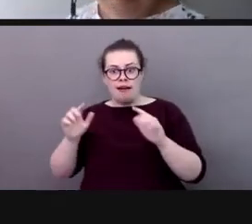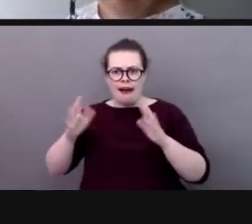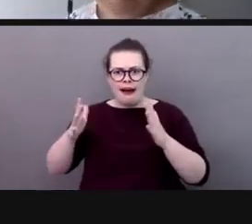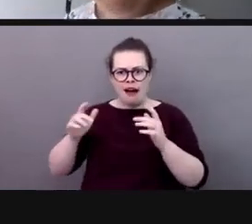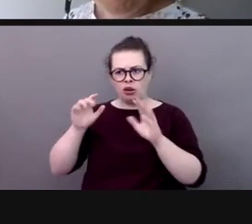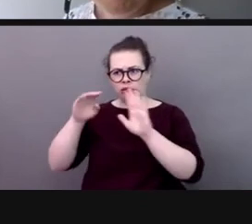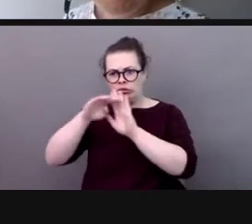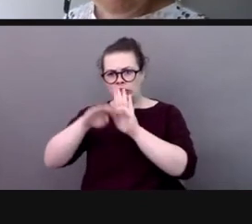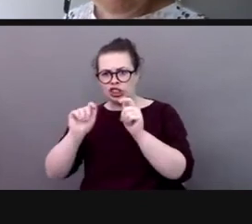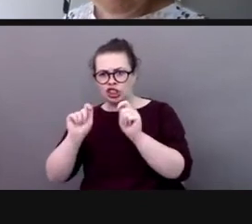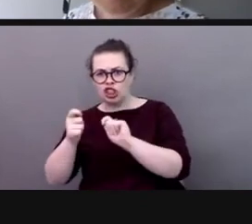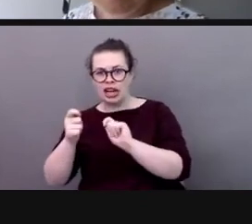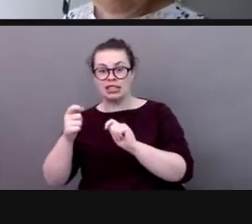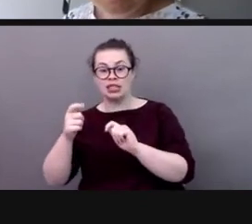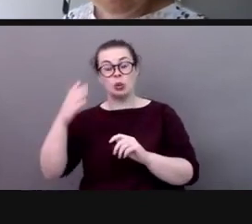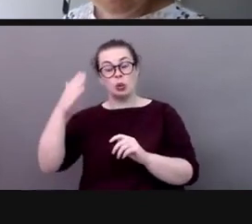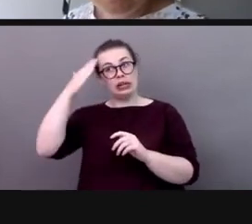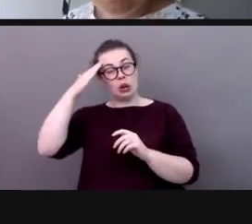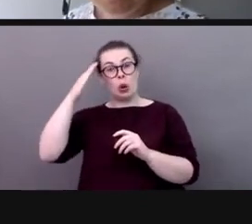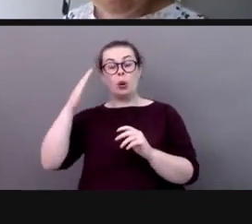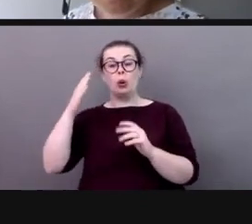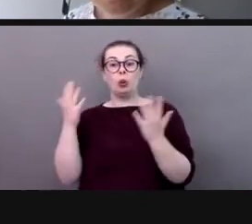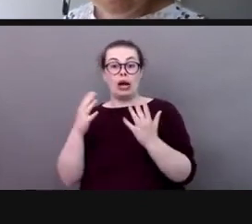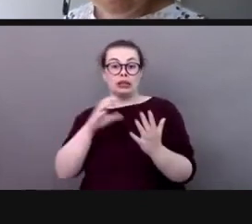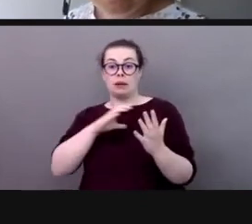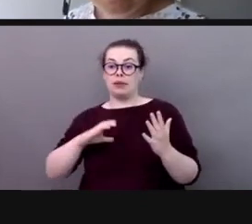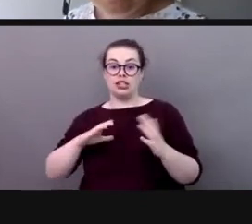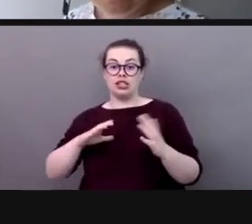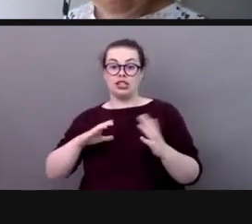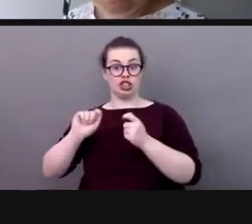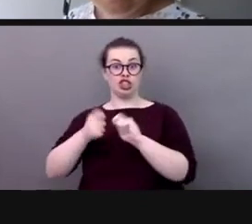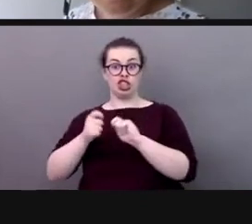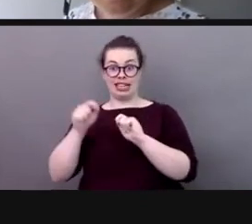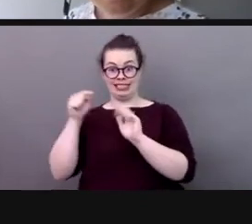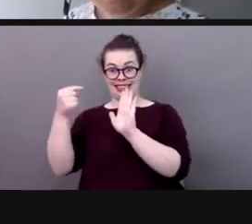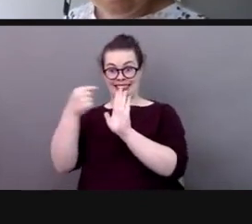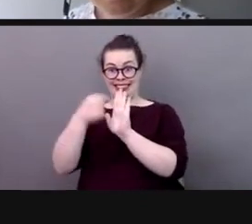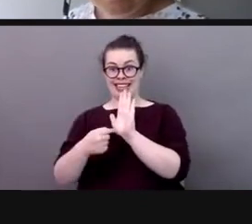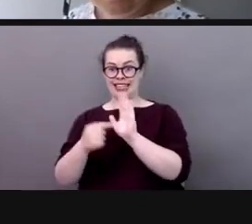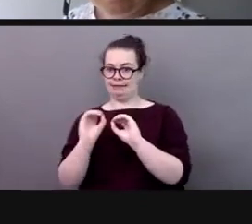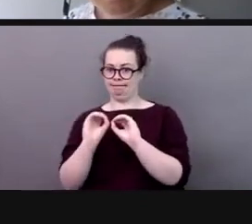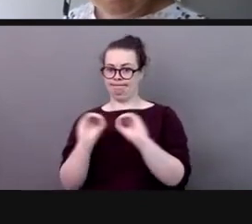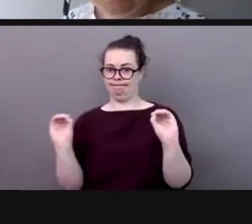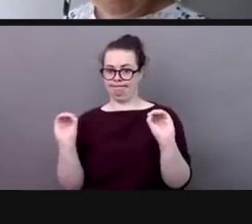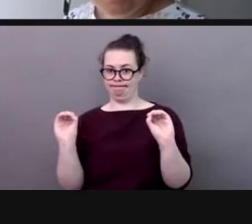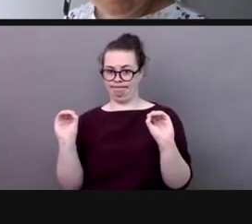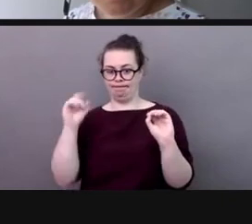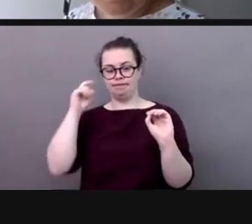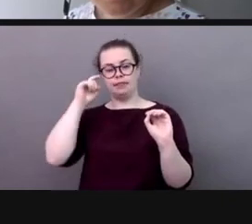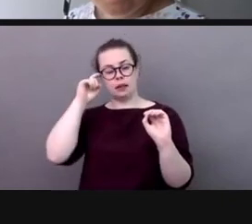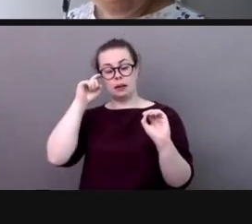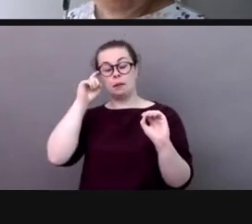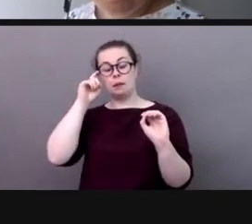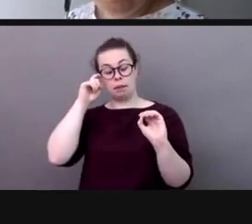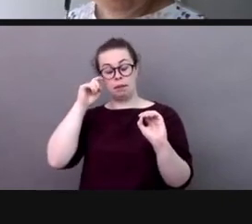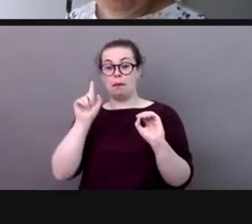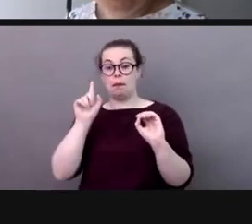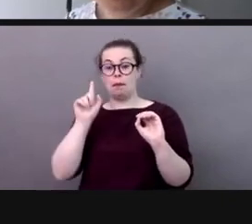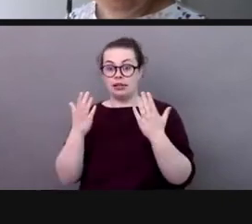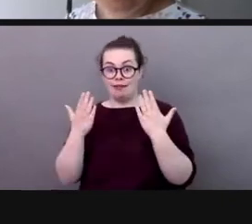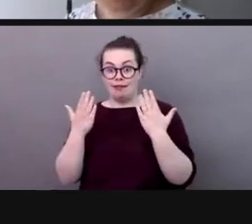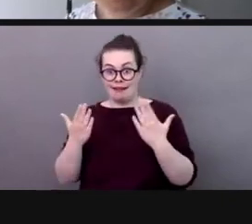the way is not to change it, but to go over this regulation to make sure that we commit